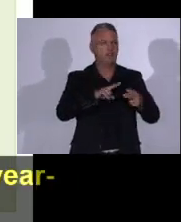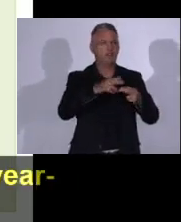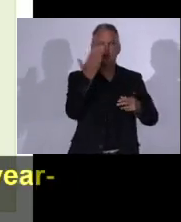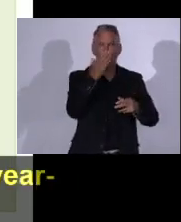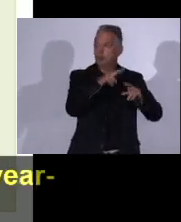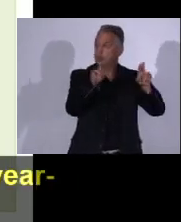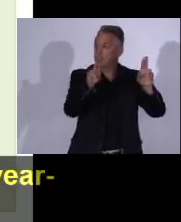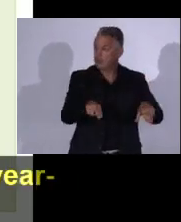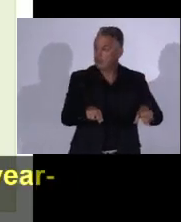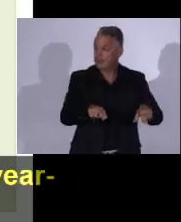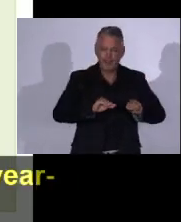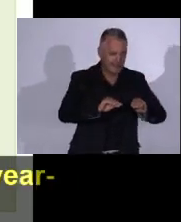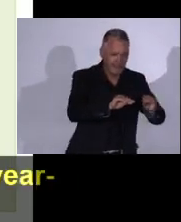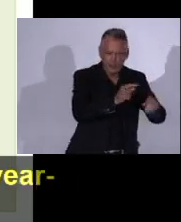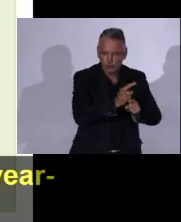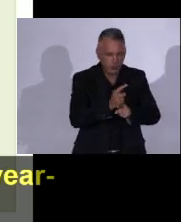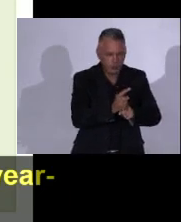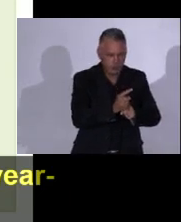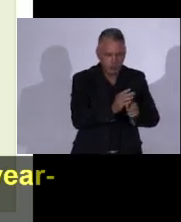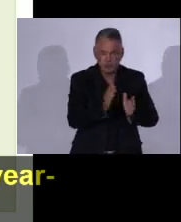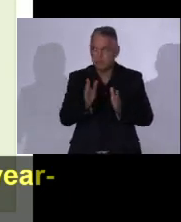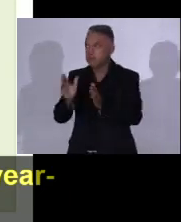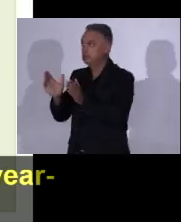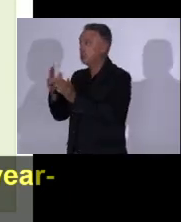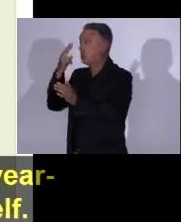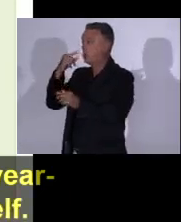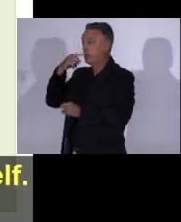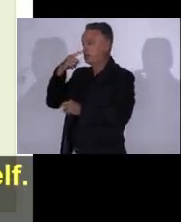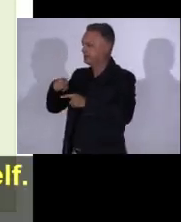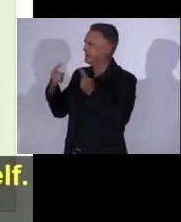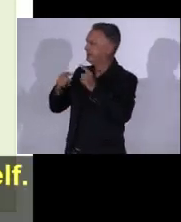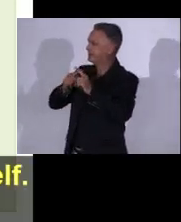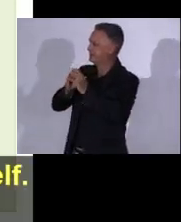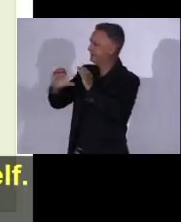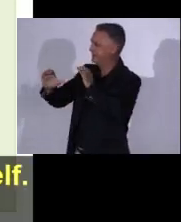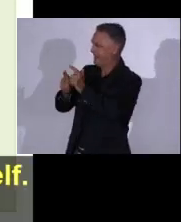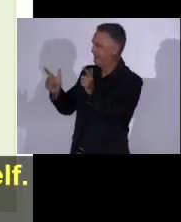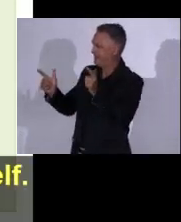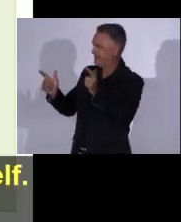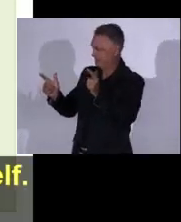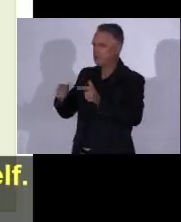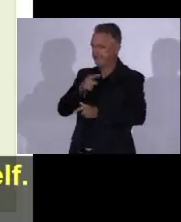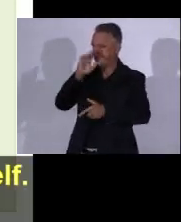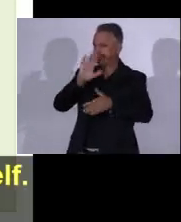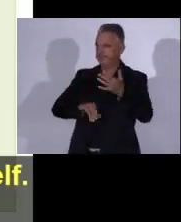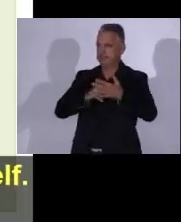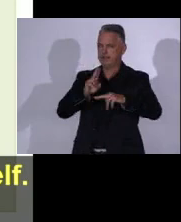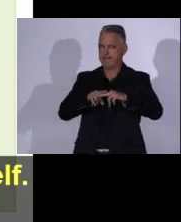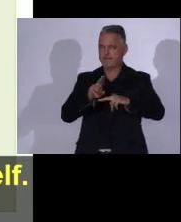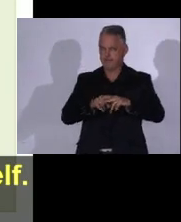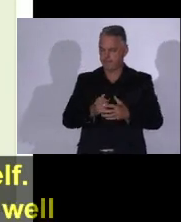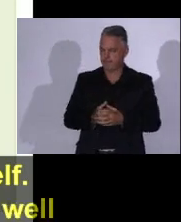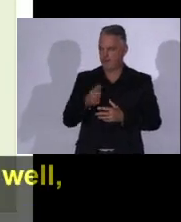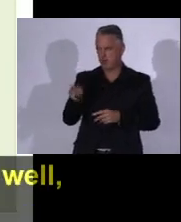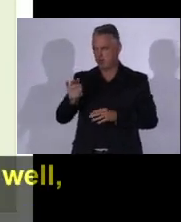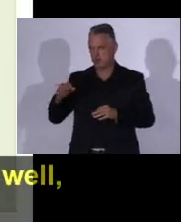20s yourself. That's important to be able to manage that different interaction. The gender balance, well, it might not surprise anyone, but most